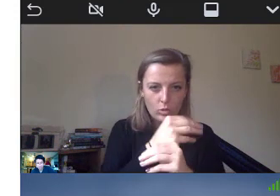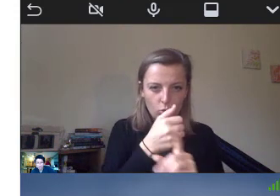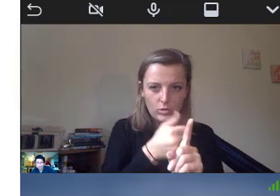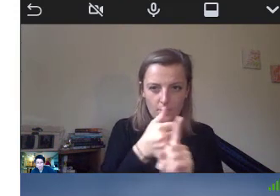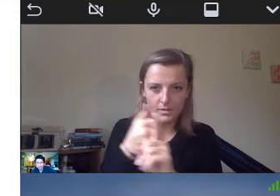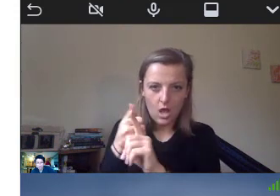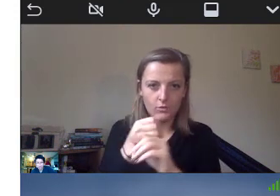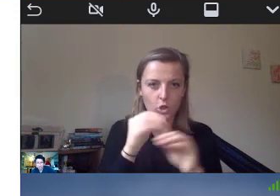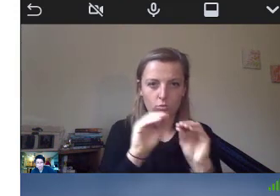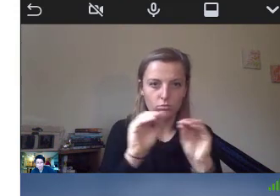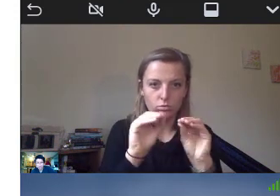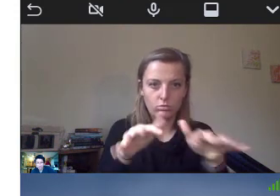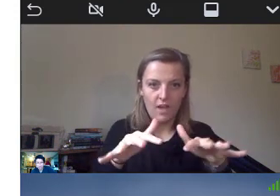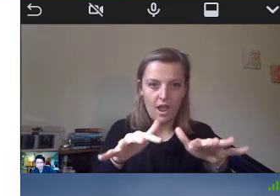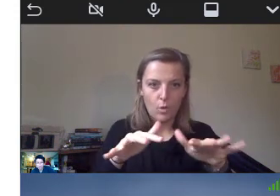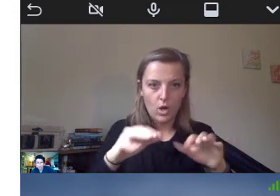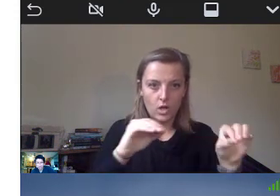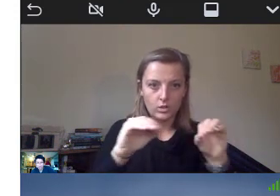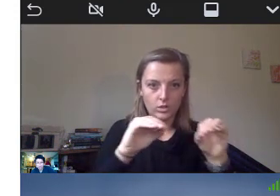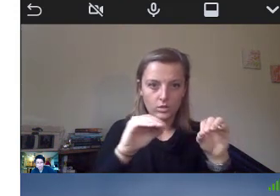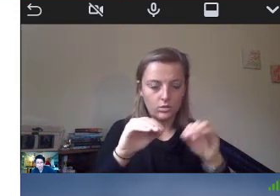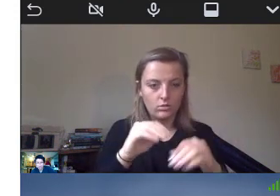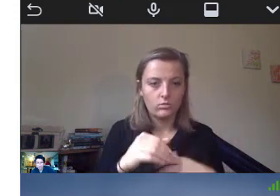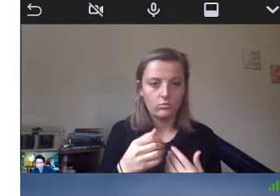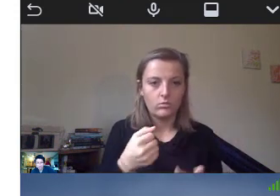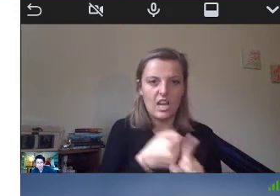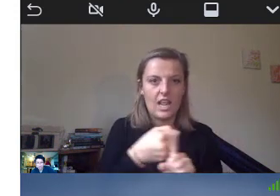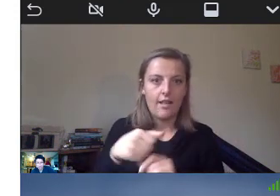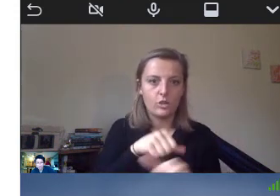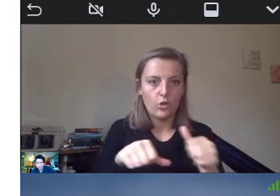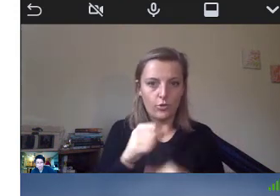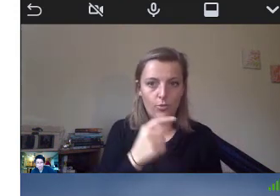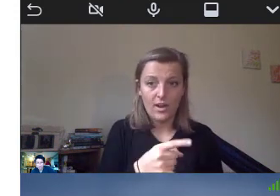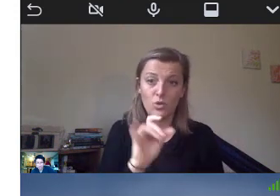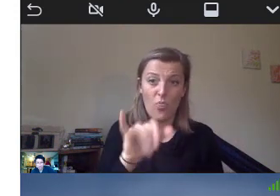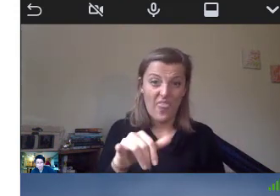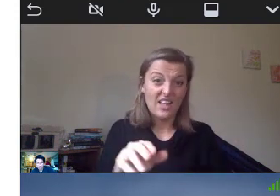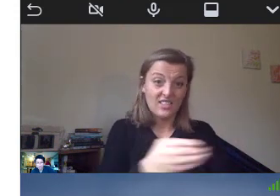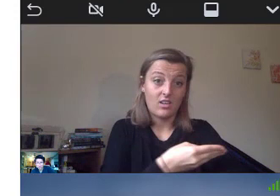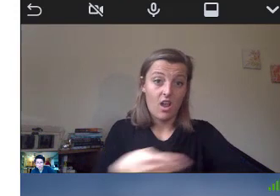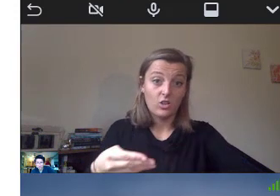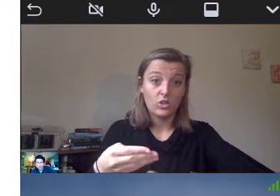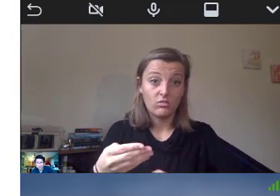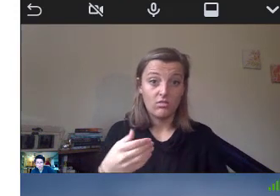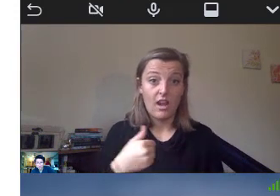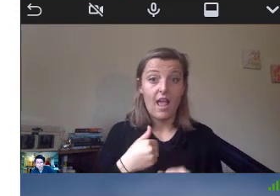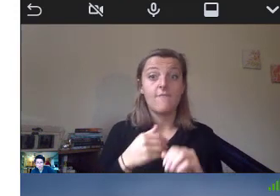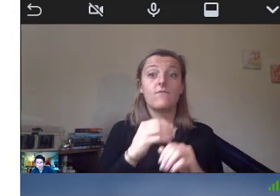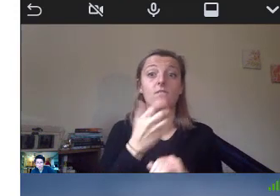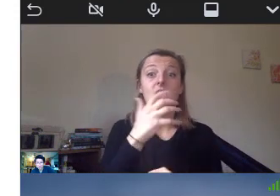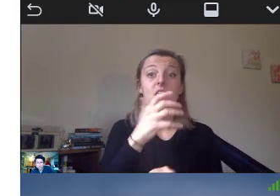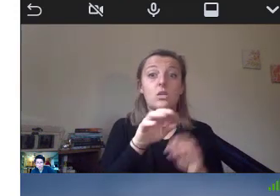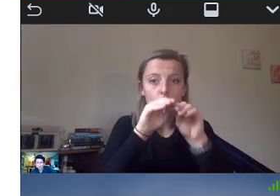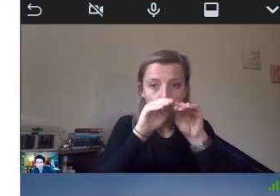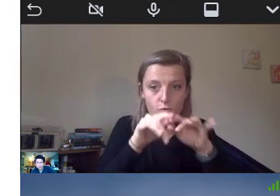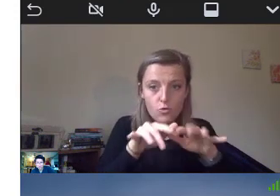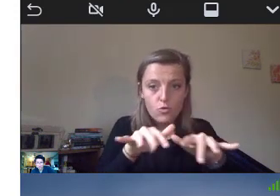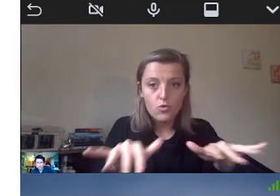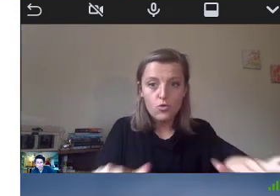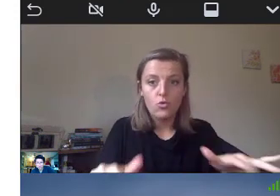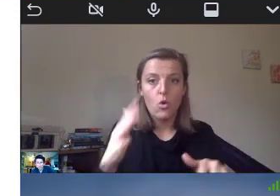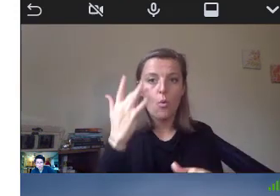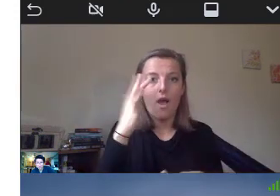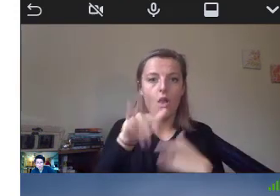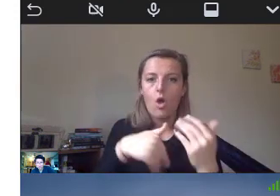right? So that's what happens in conduction, right? Is that we get this diffusion of heat because of this Brownian motion of molecules inside